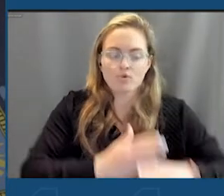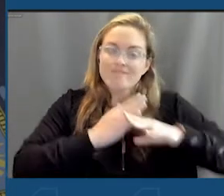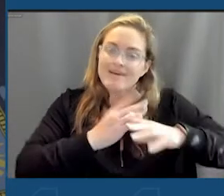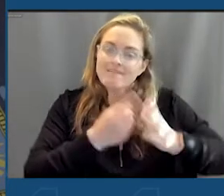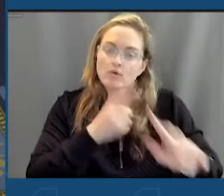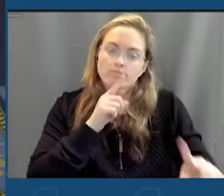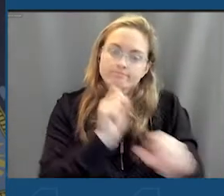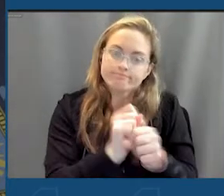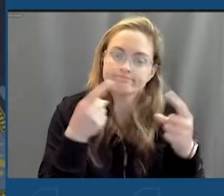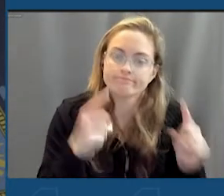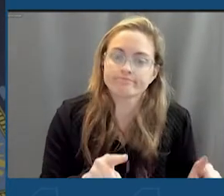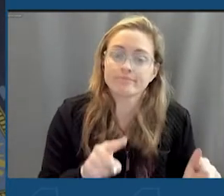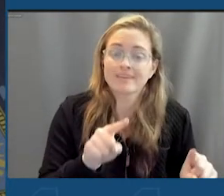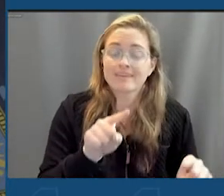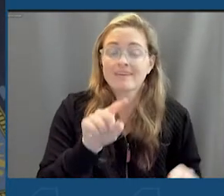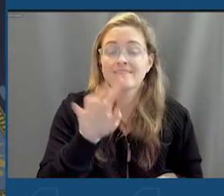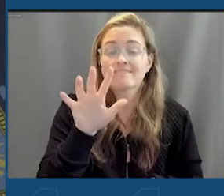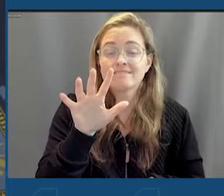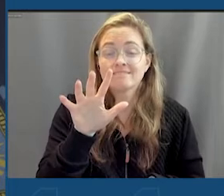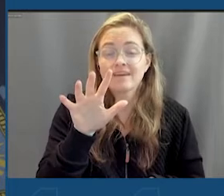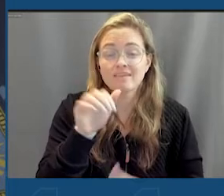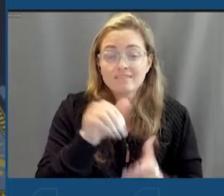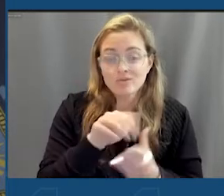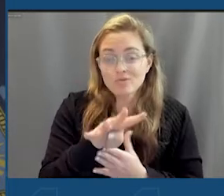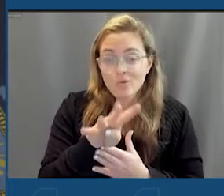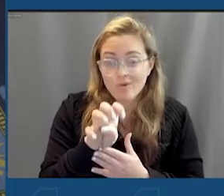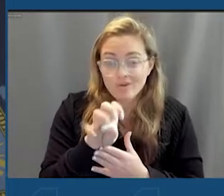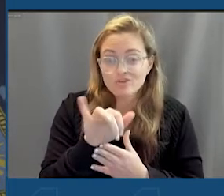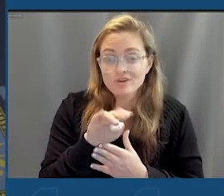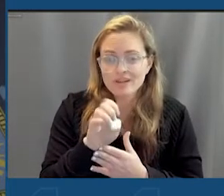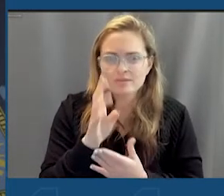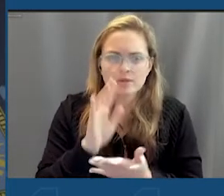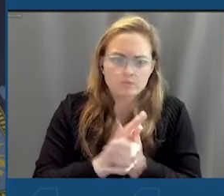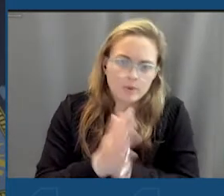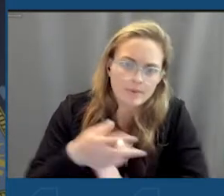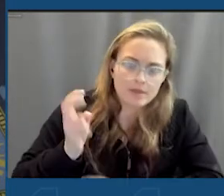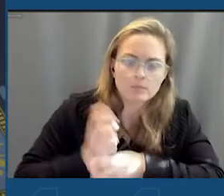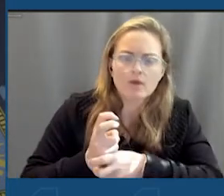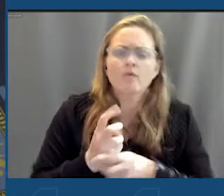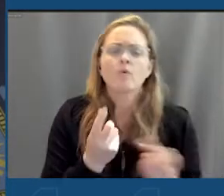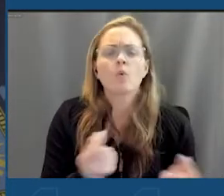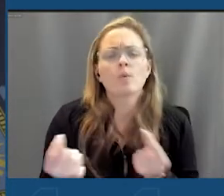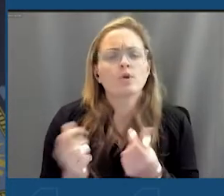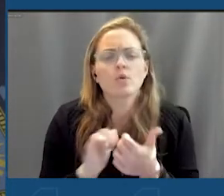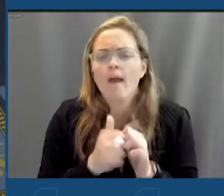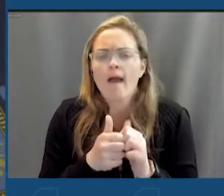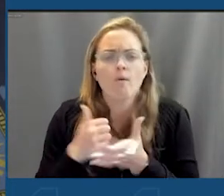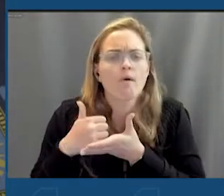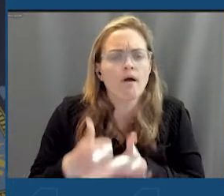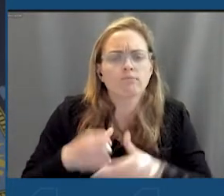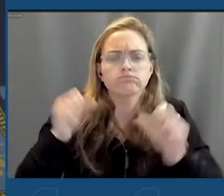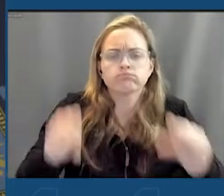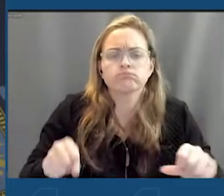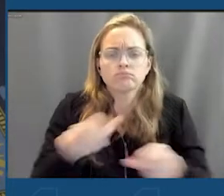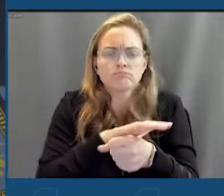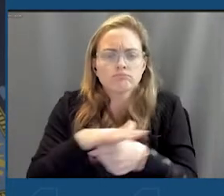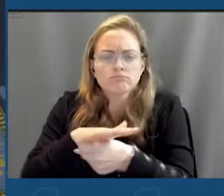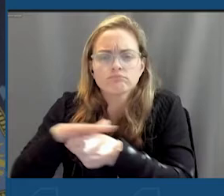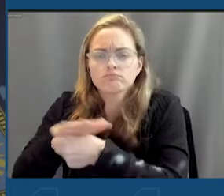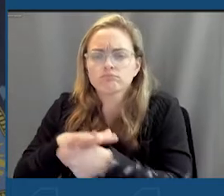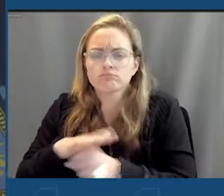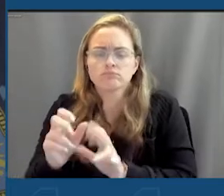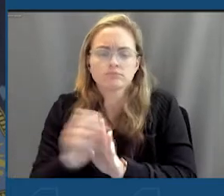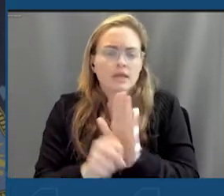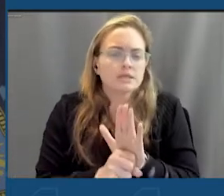So that's 5,400 cases because we got tough. We said, what can we do to help our localities and our state police